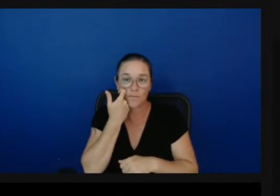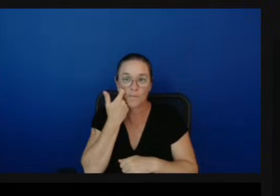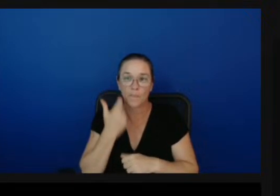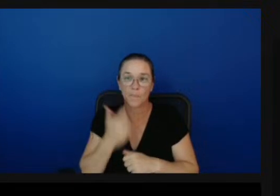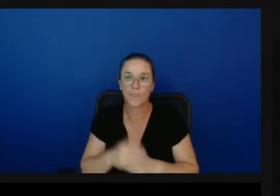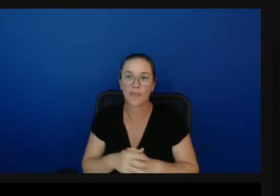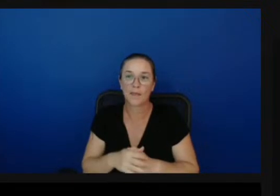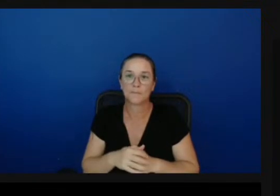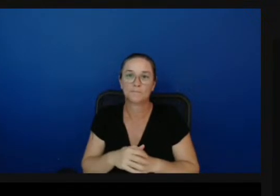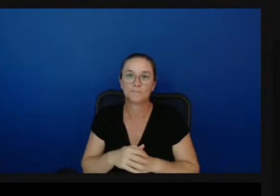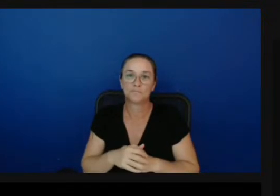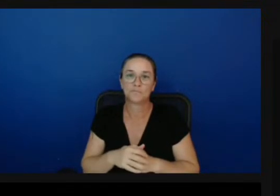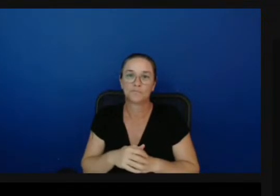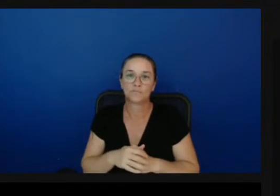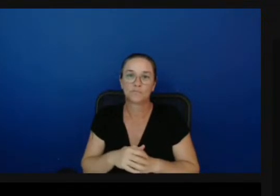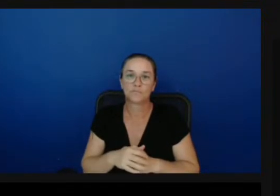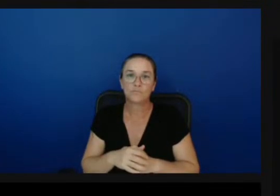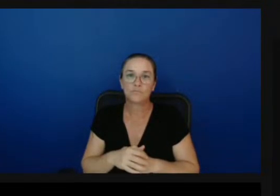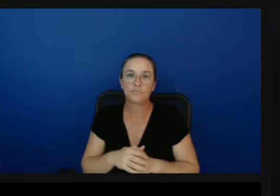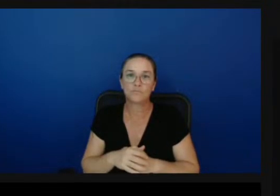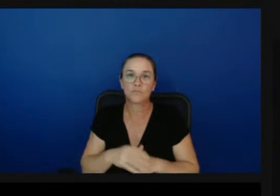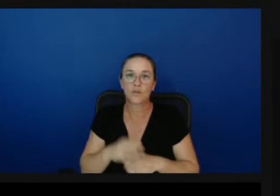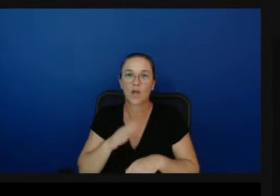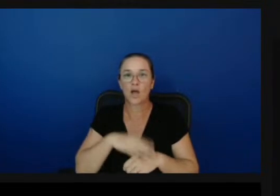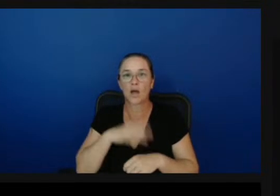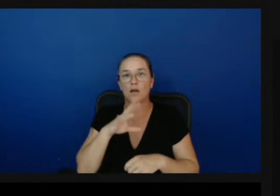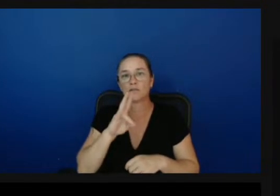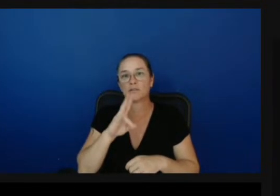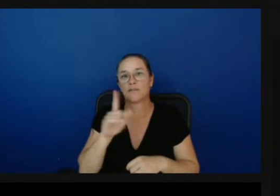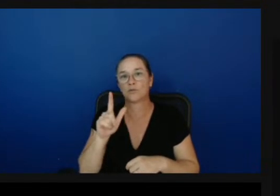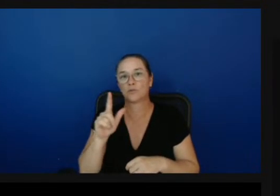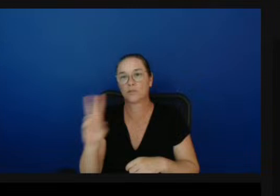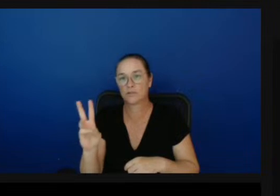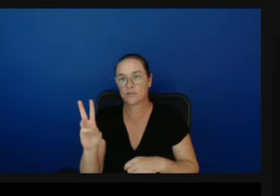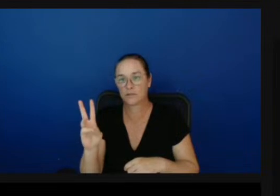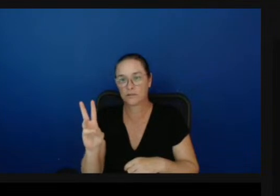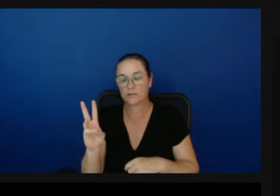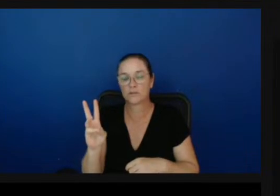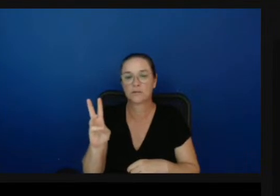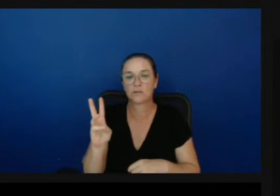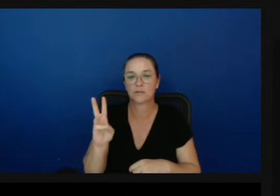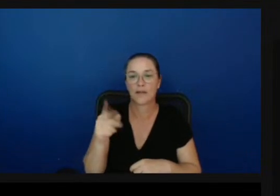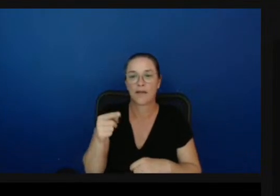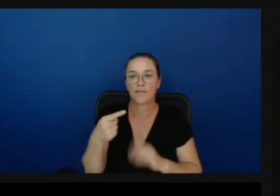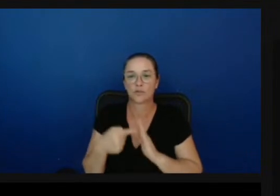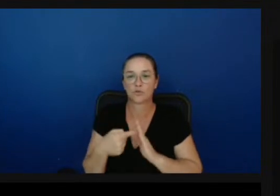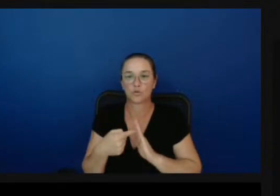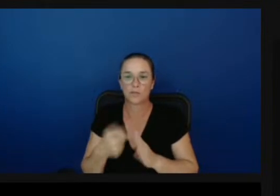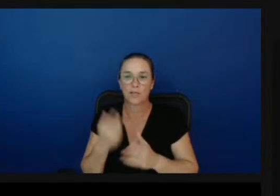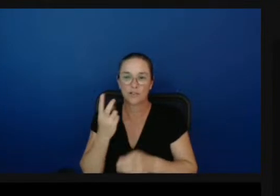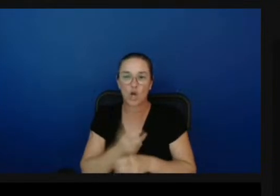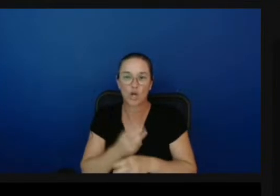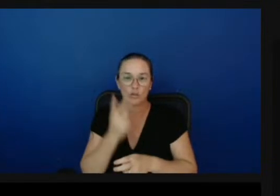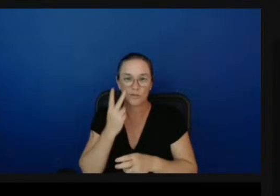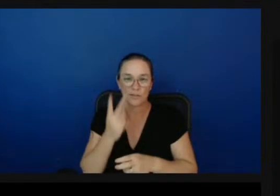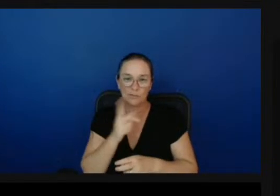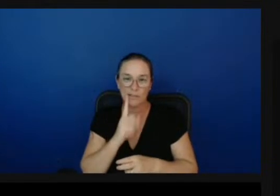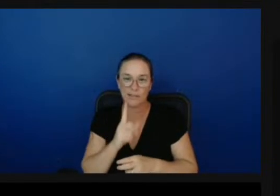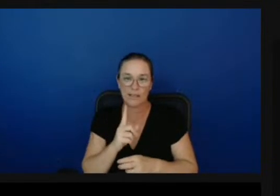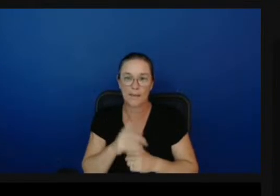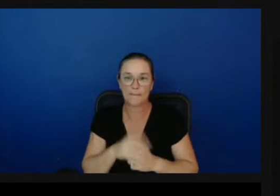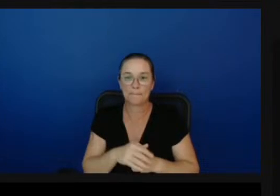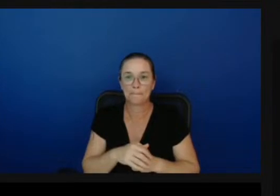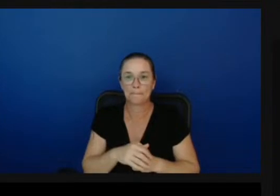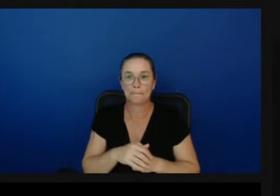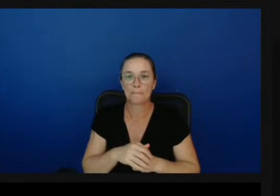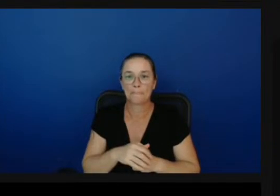that came through ending on a 26th from this system is showing, it's hard to tell really, right, an inflation center